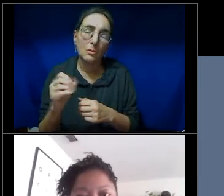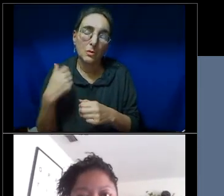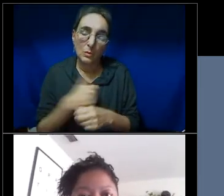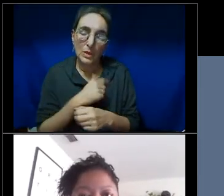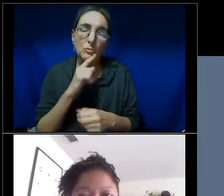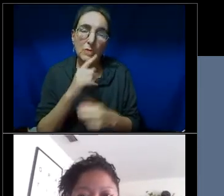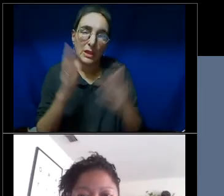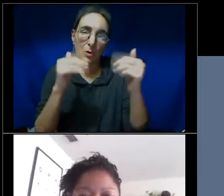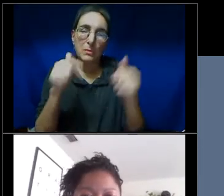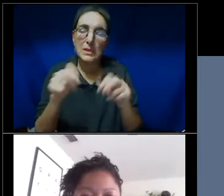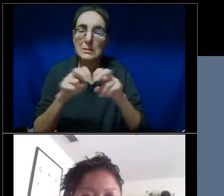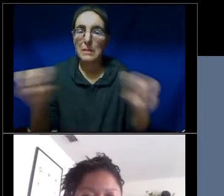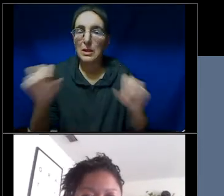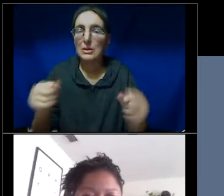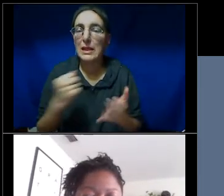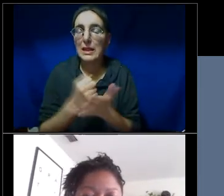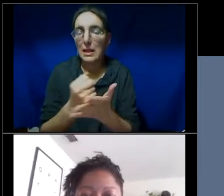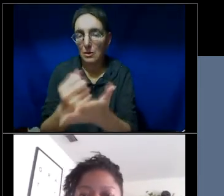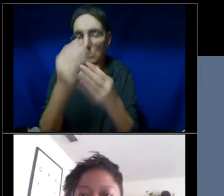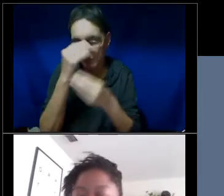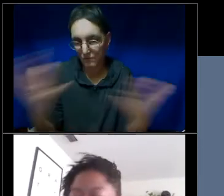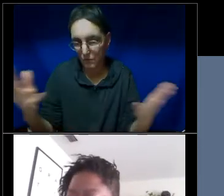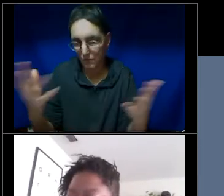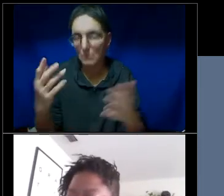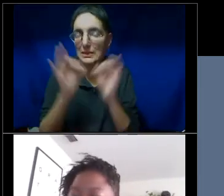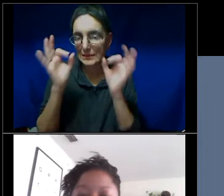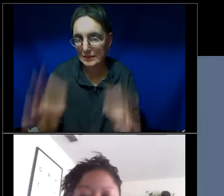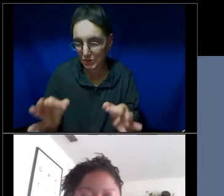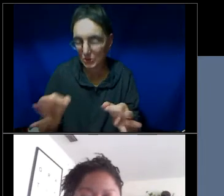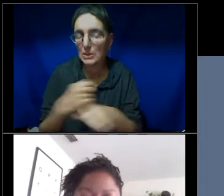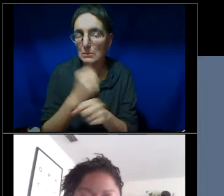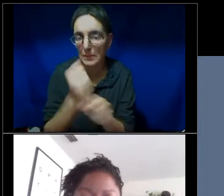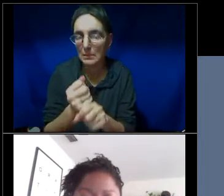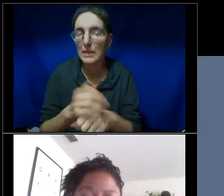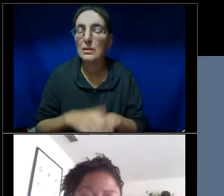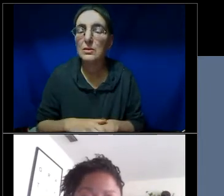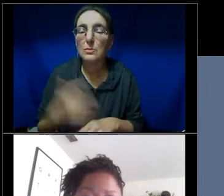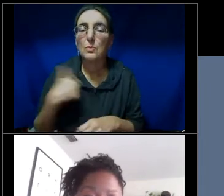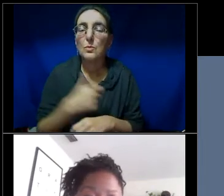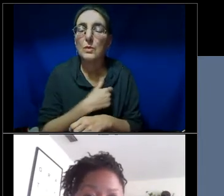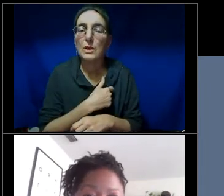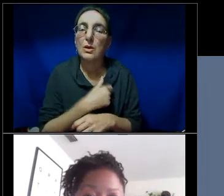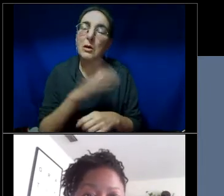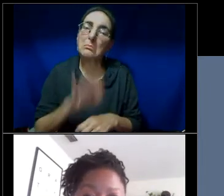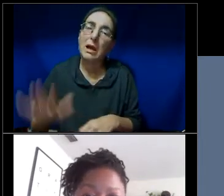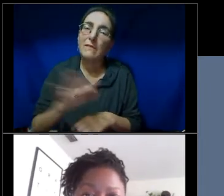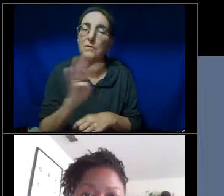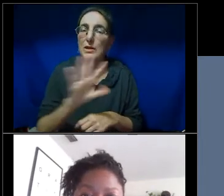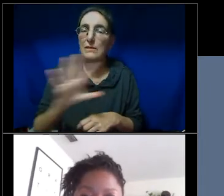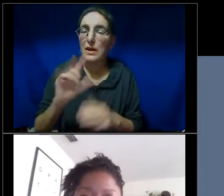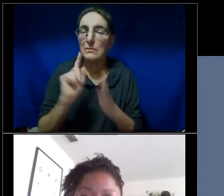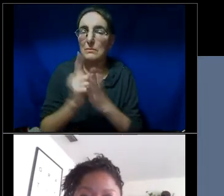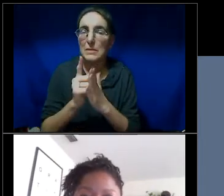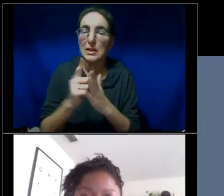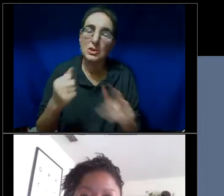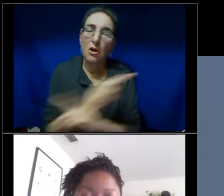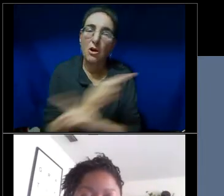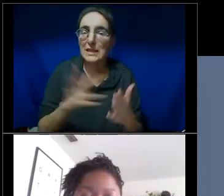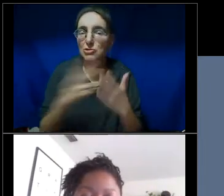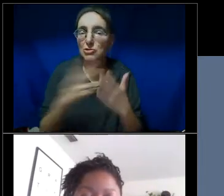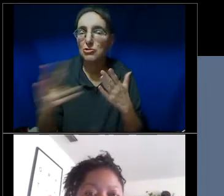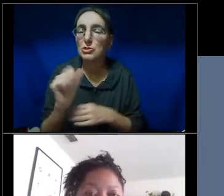this panel can help inform those decisions as they're being made. We are about 45 minutes off schedule. And